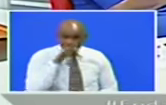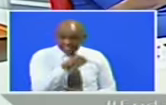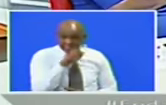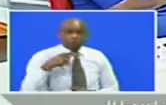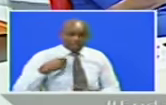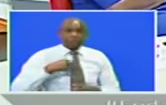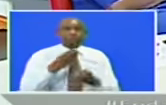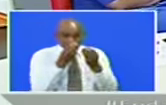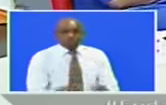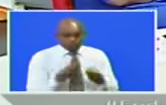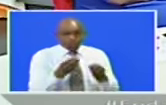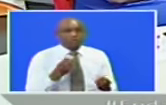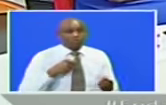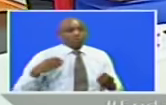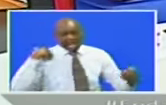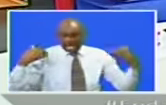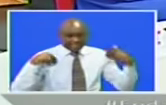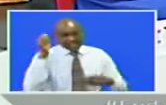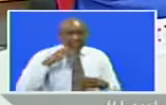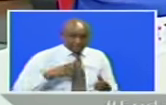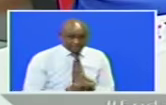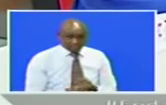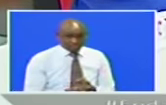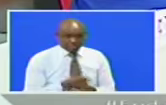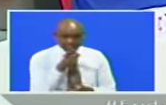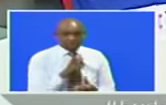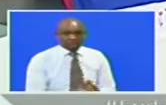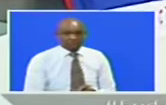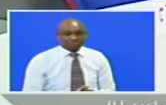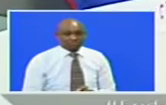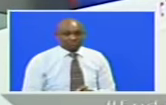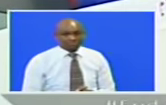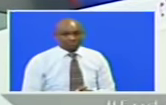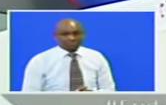to scrap, to harass Kenyans. Nothing else.